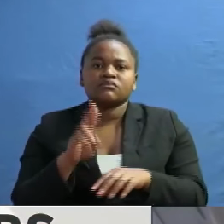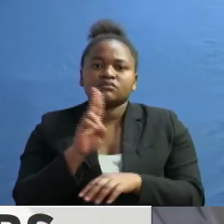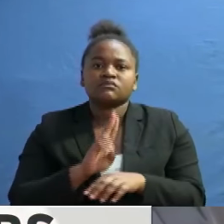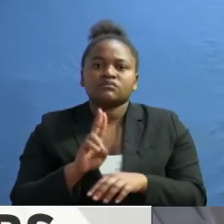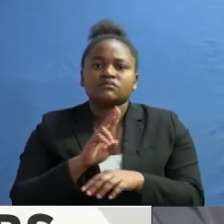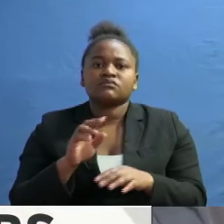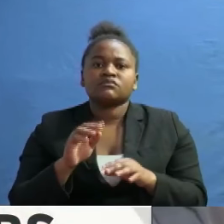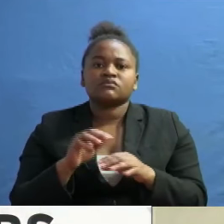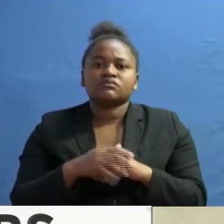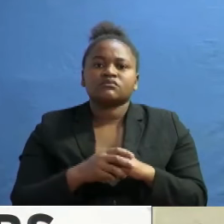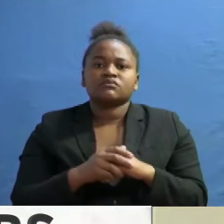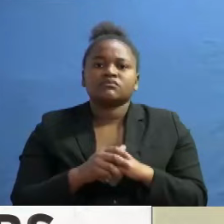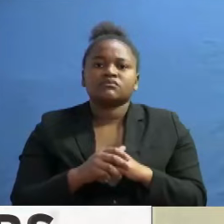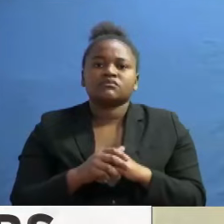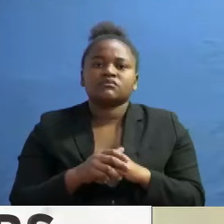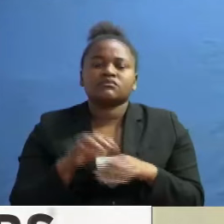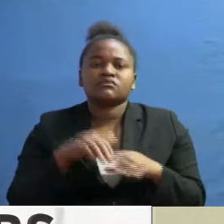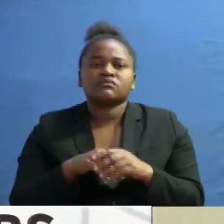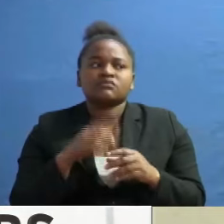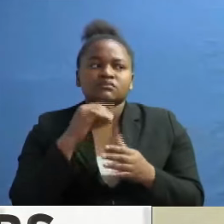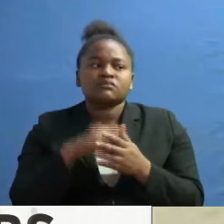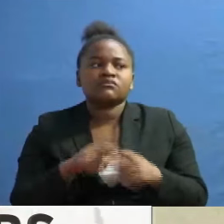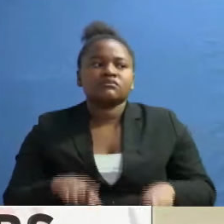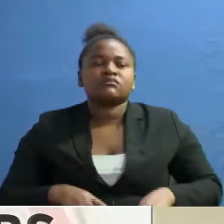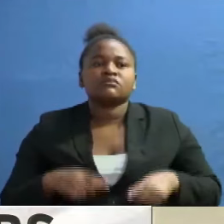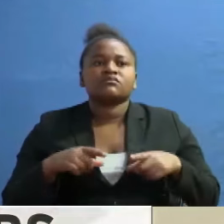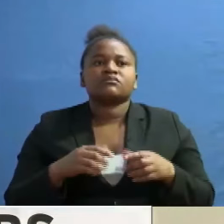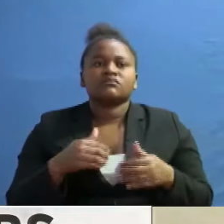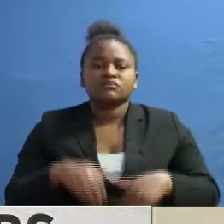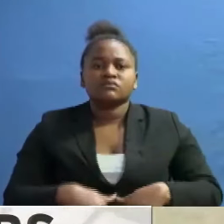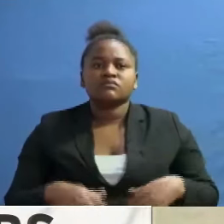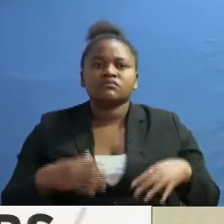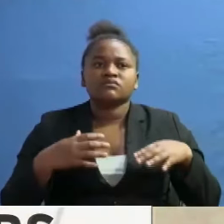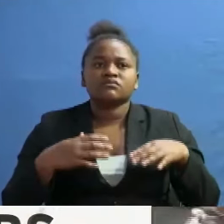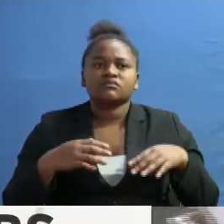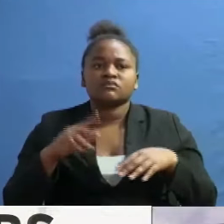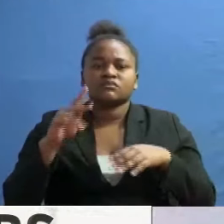to avert fatal accidents claiming the lives of young Kenyans.